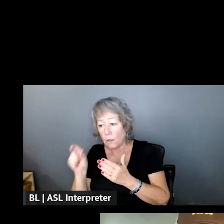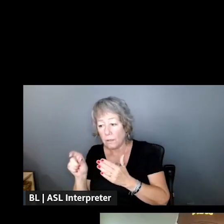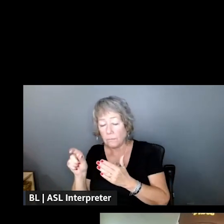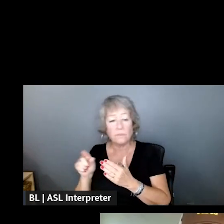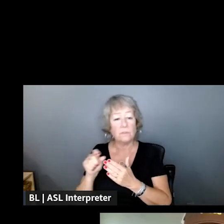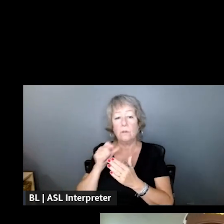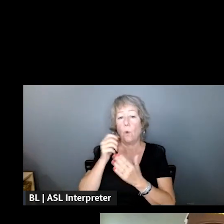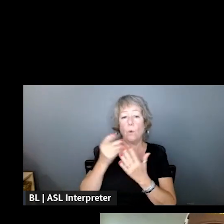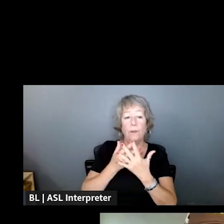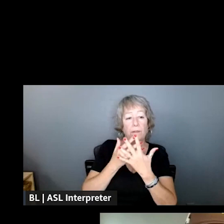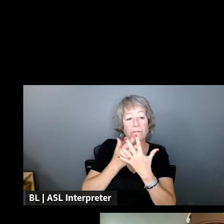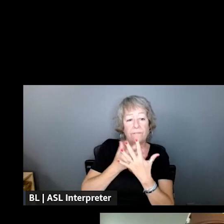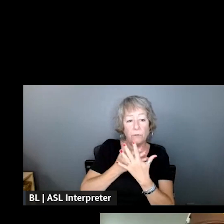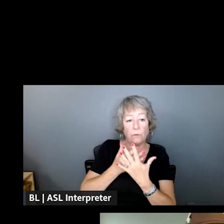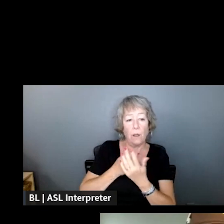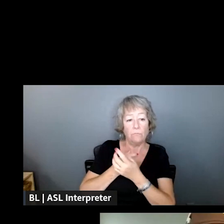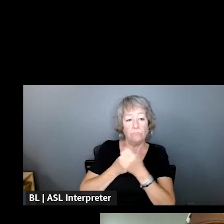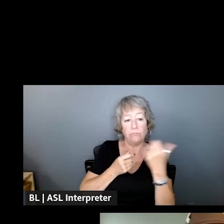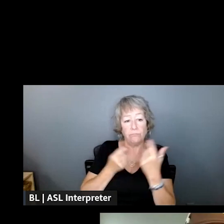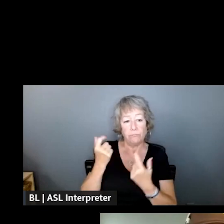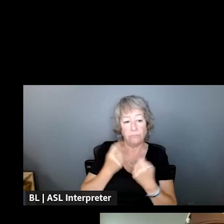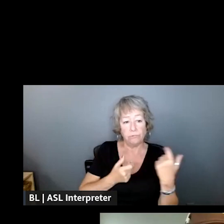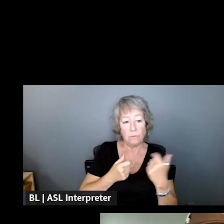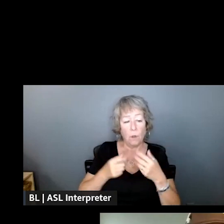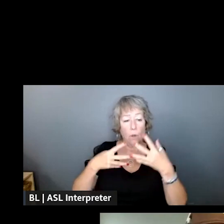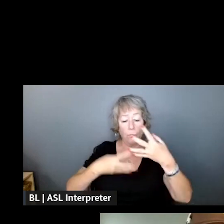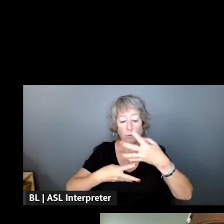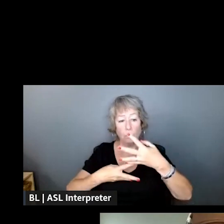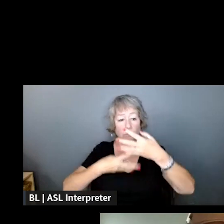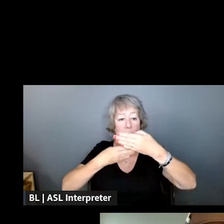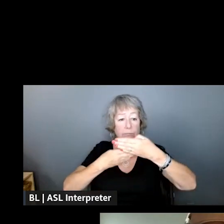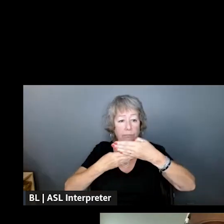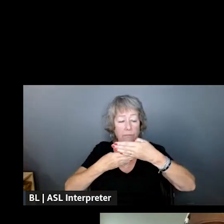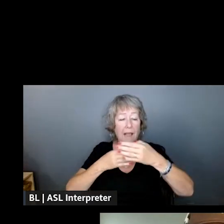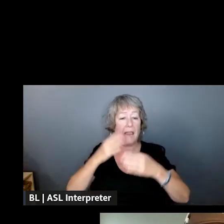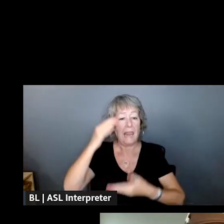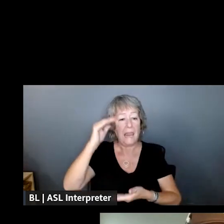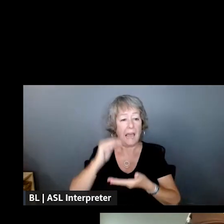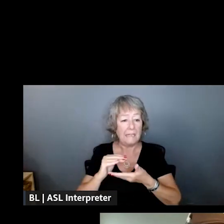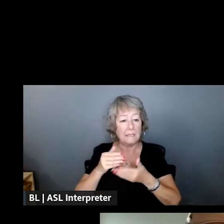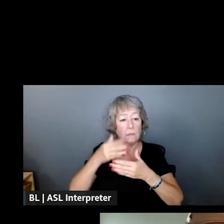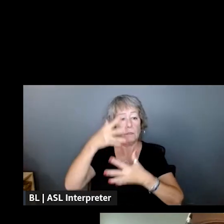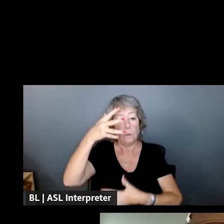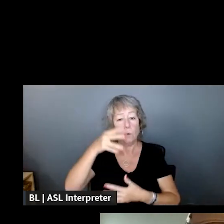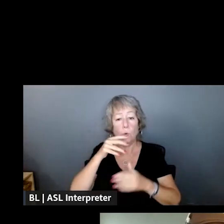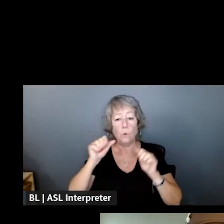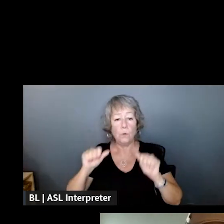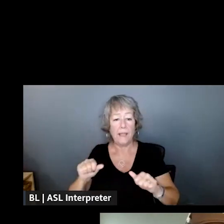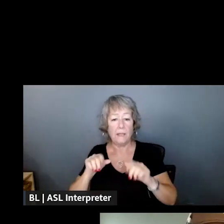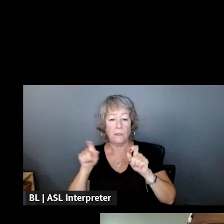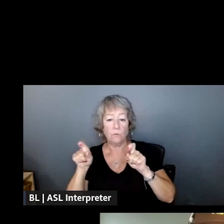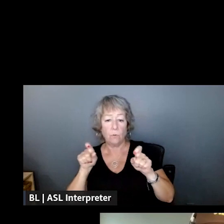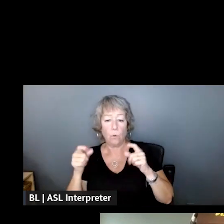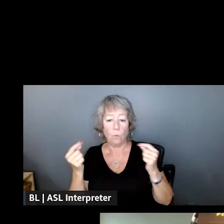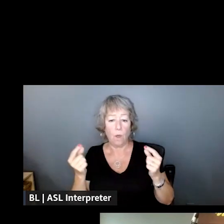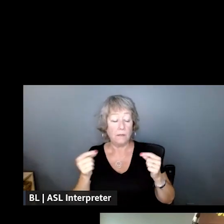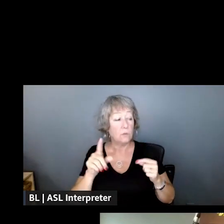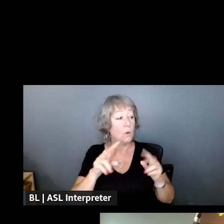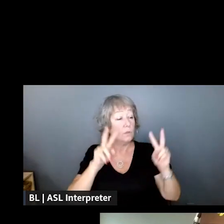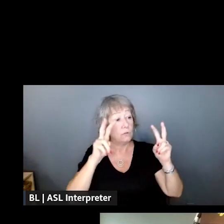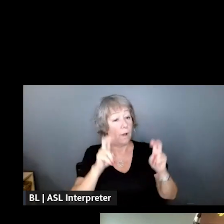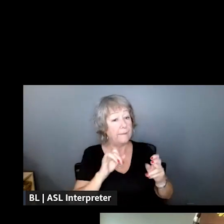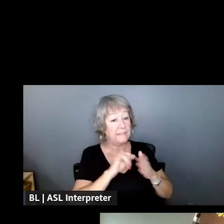the rows of that data lake table to control who can have access to what. Topics that come up are